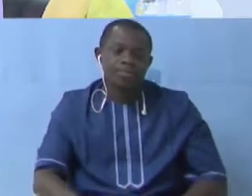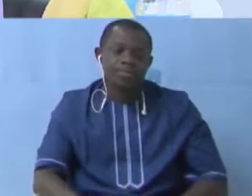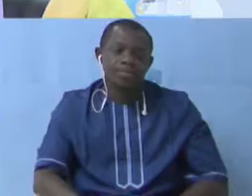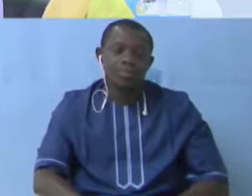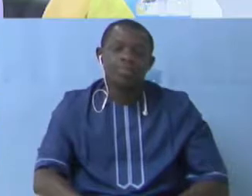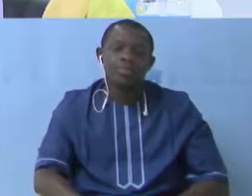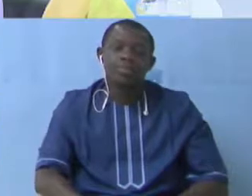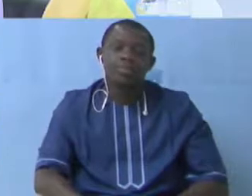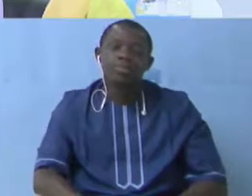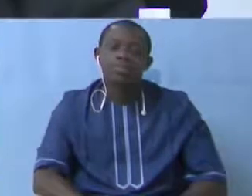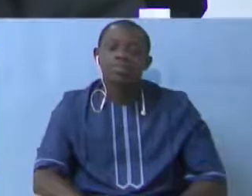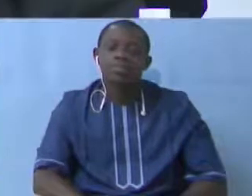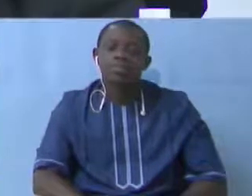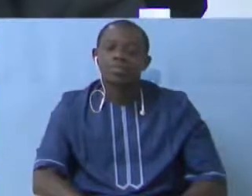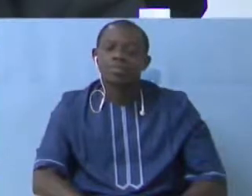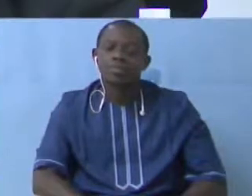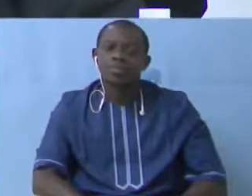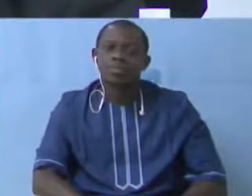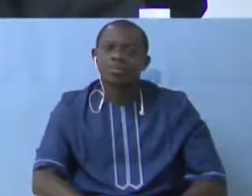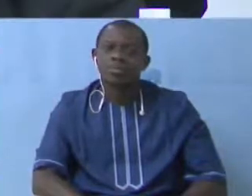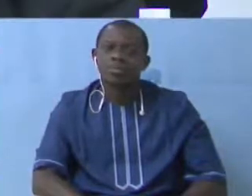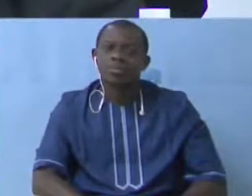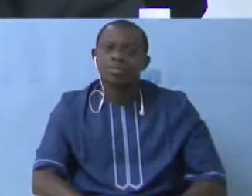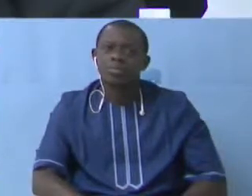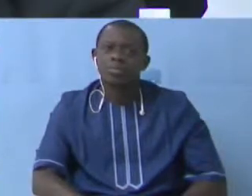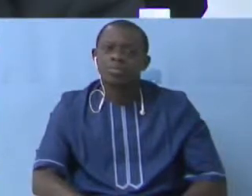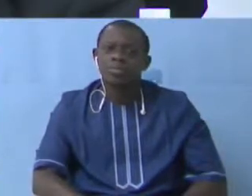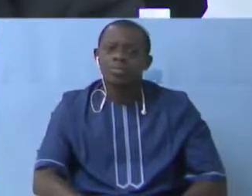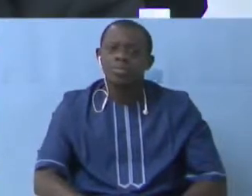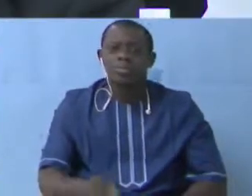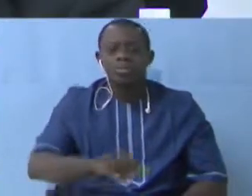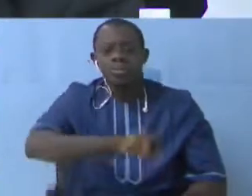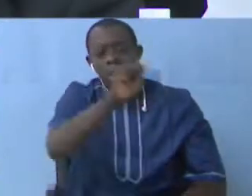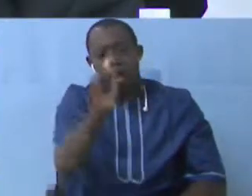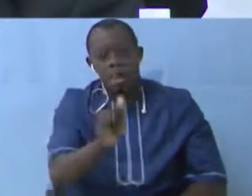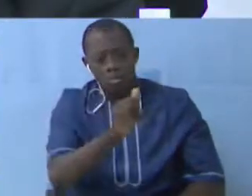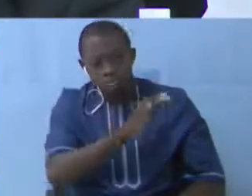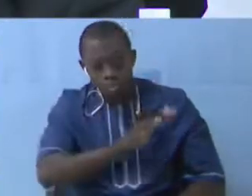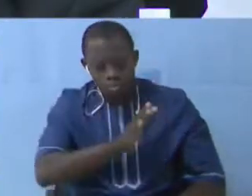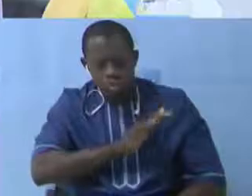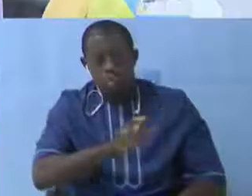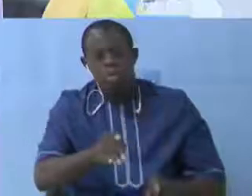And also for some key dates.